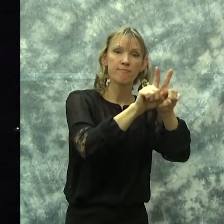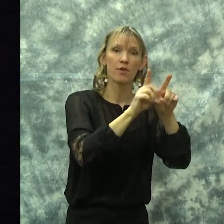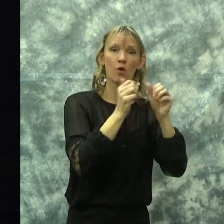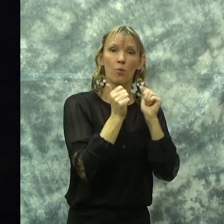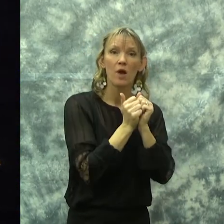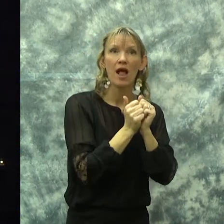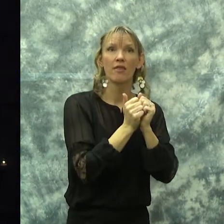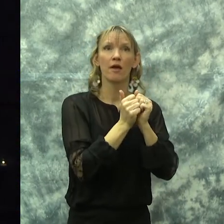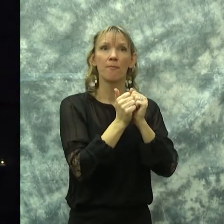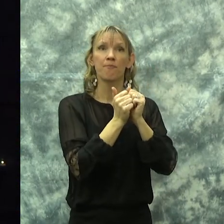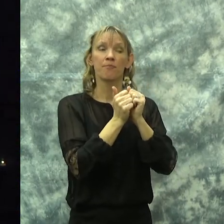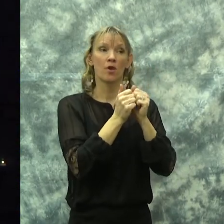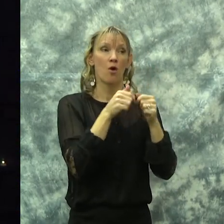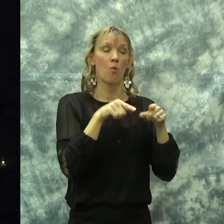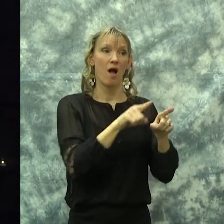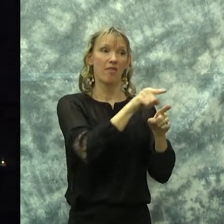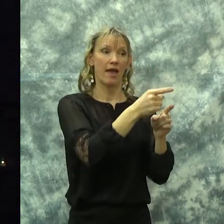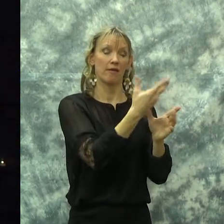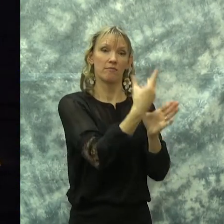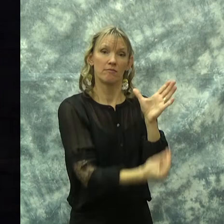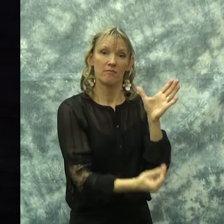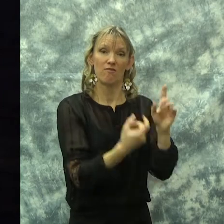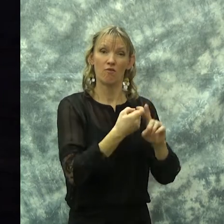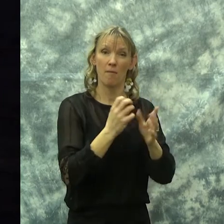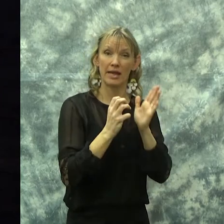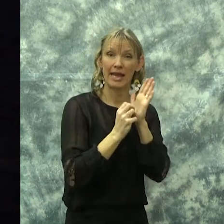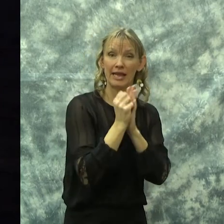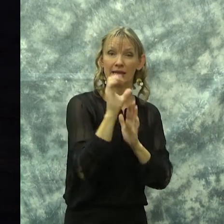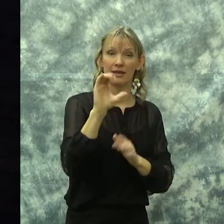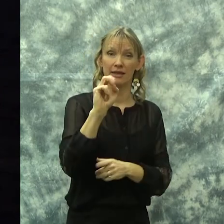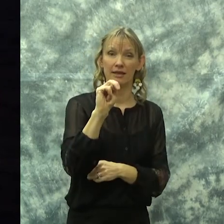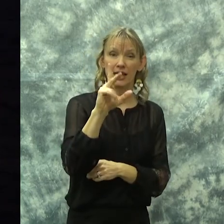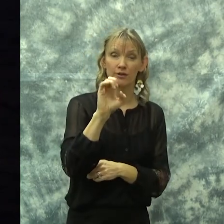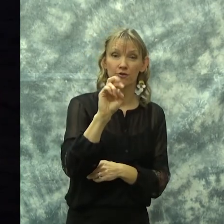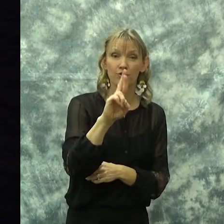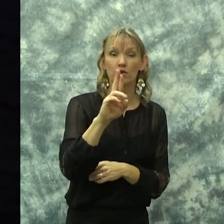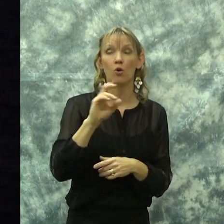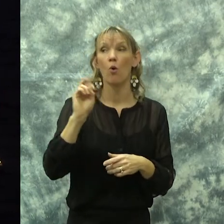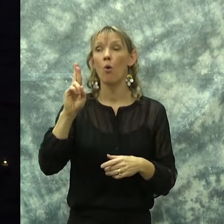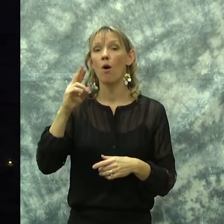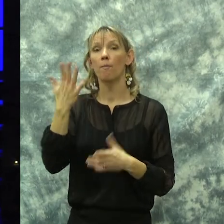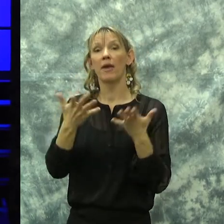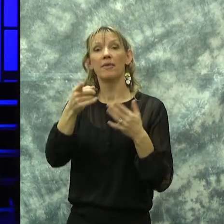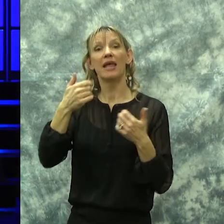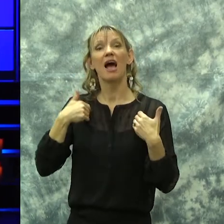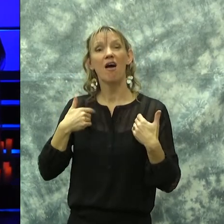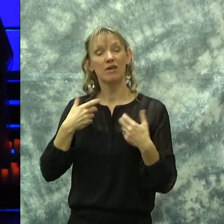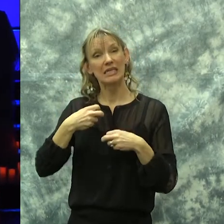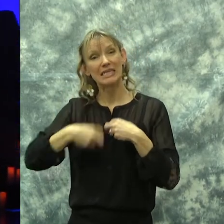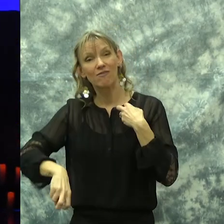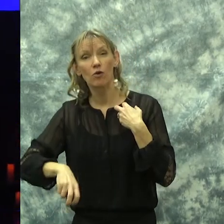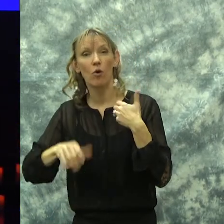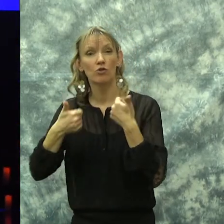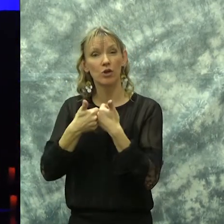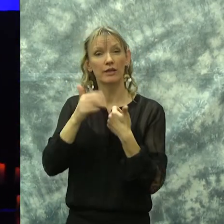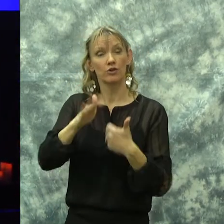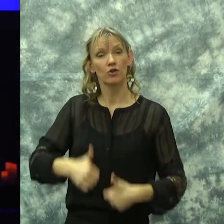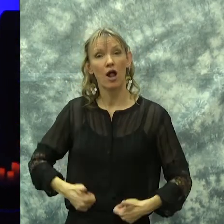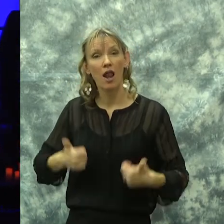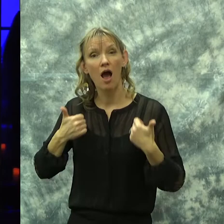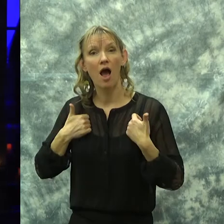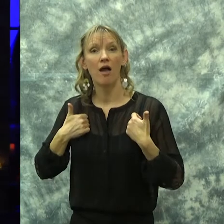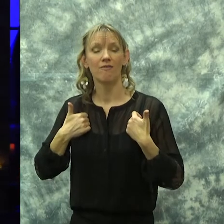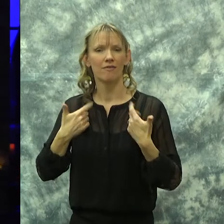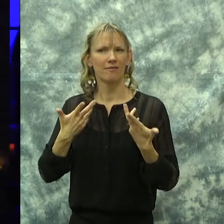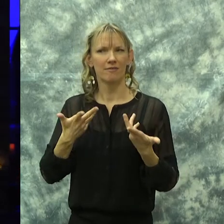and rubbing their skin as they've passed away from cancer, right? Or they've had to walk through a difficult tragedy in their lives.